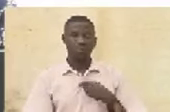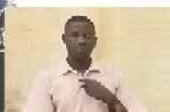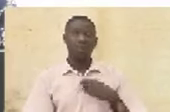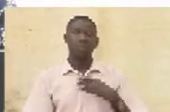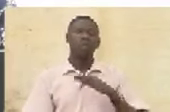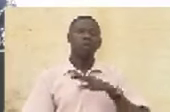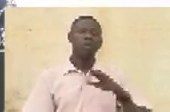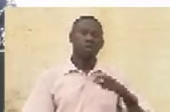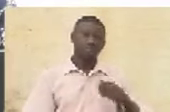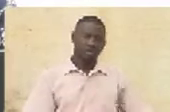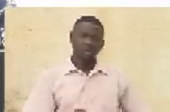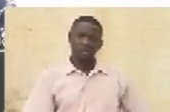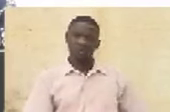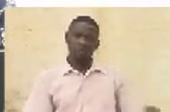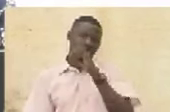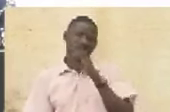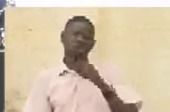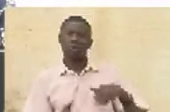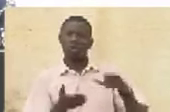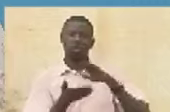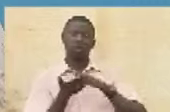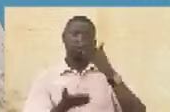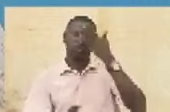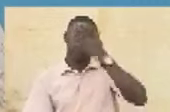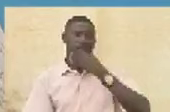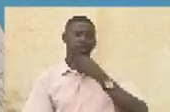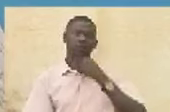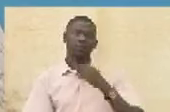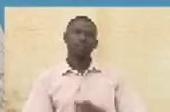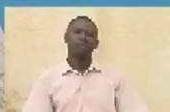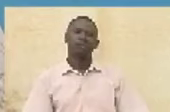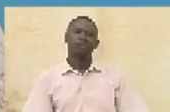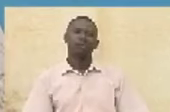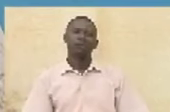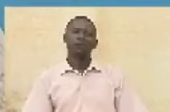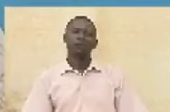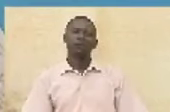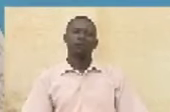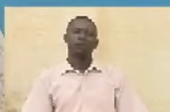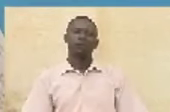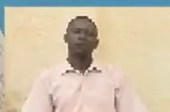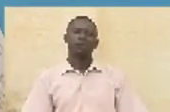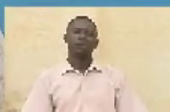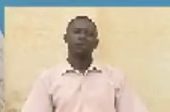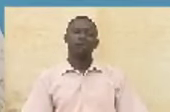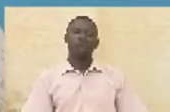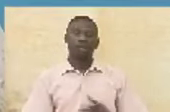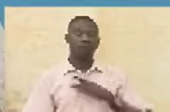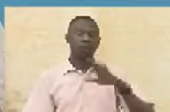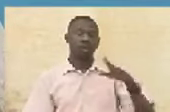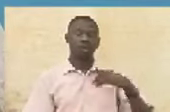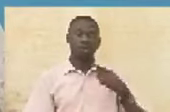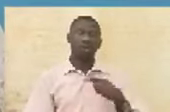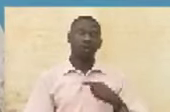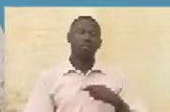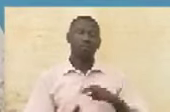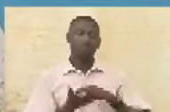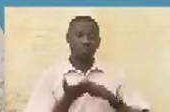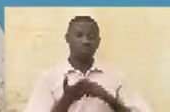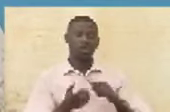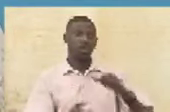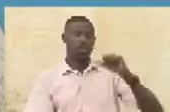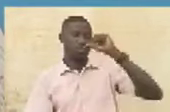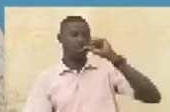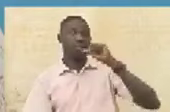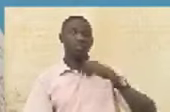ya so ifay nyaada ni kando. On kamin niu. E ko ta tan ka fay nyaako. It is the water that it is the medicine that you